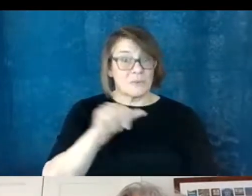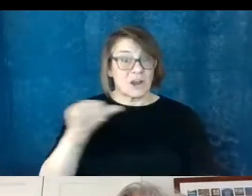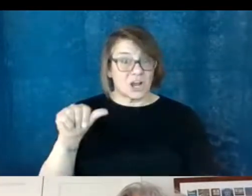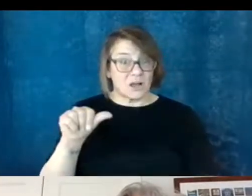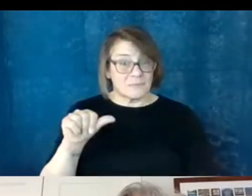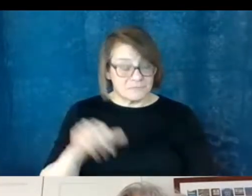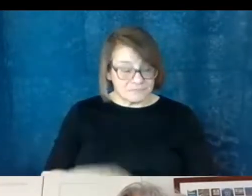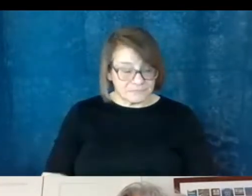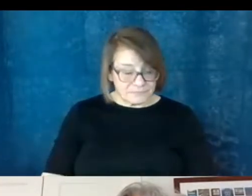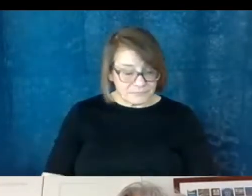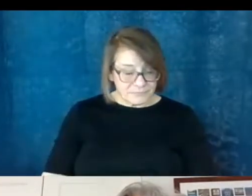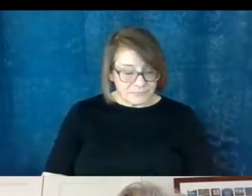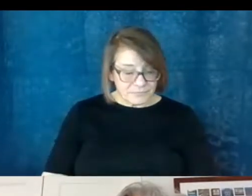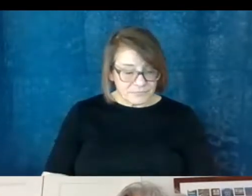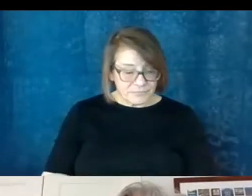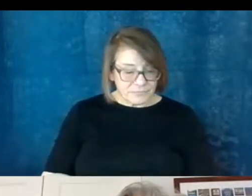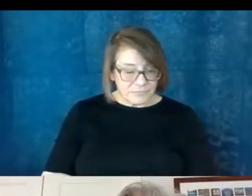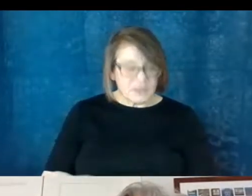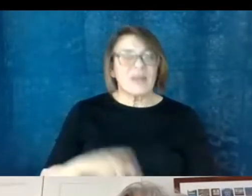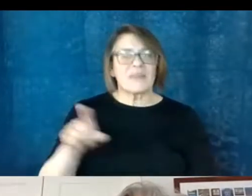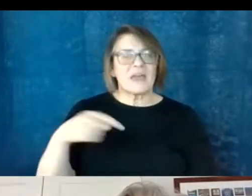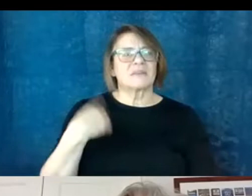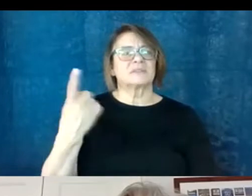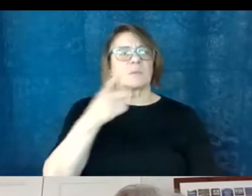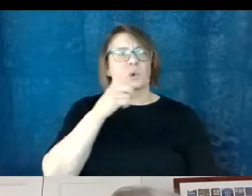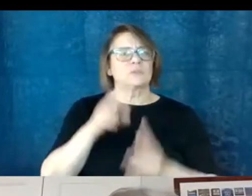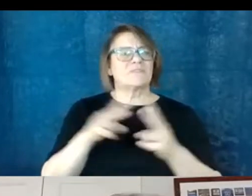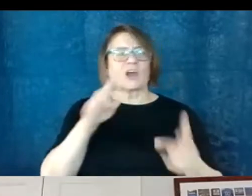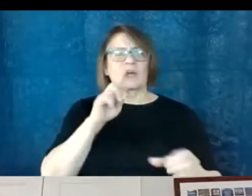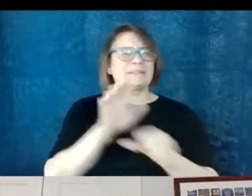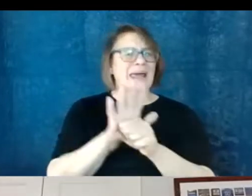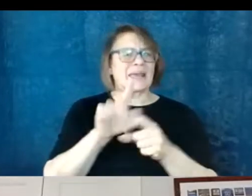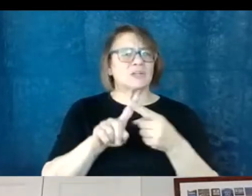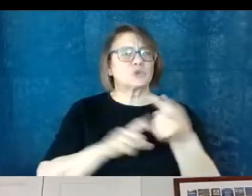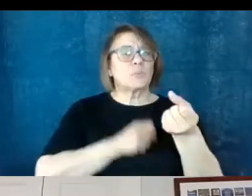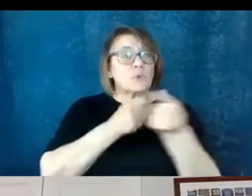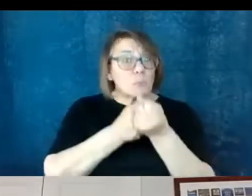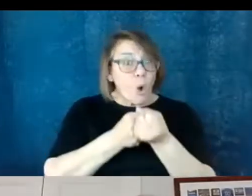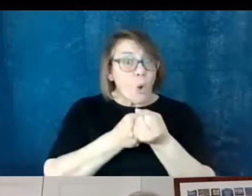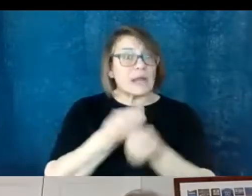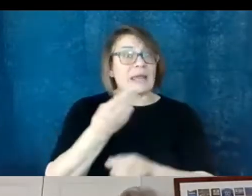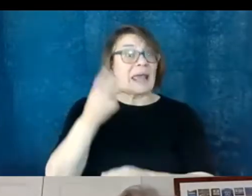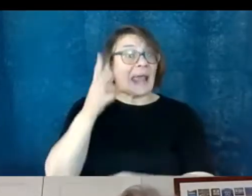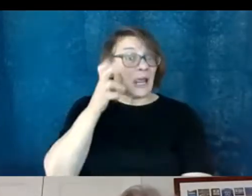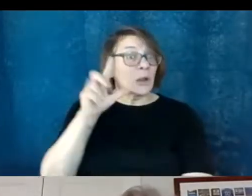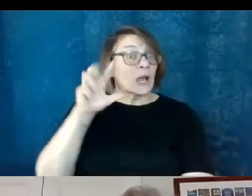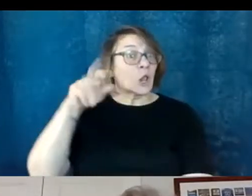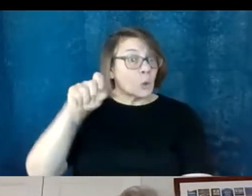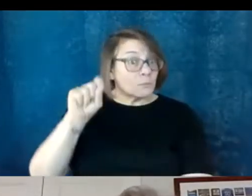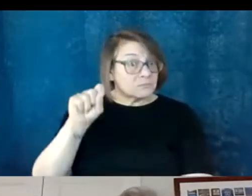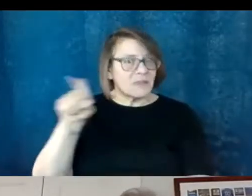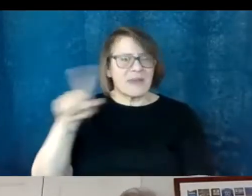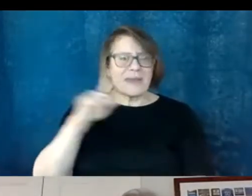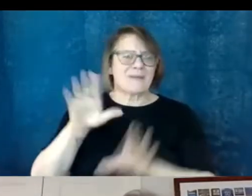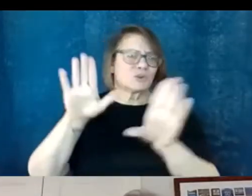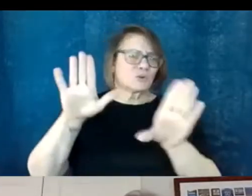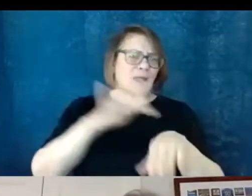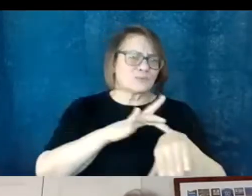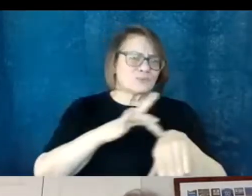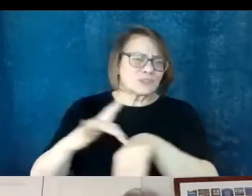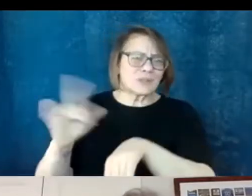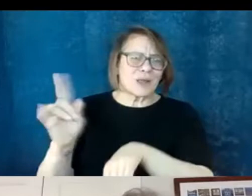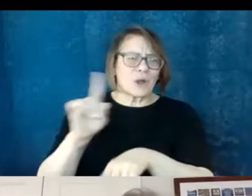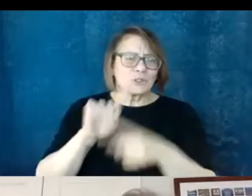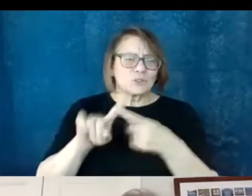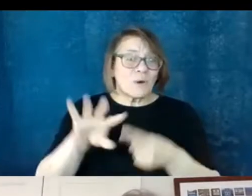information. They have someone very dedicated to promoting hearing loops. They have, great resources like where to find